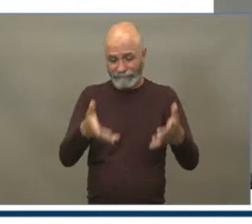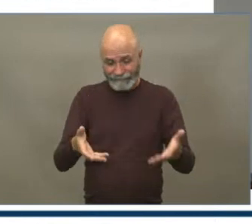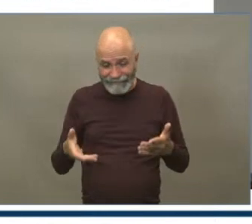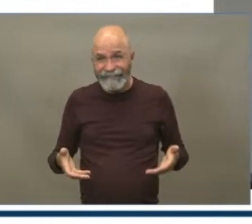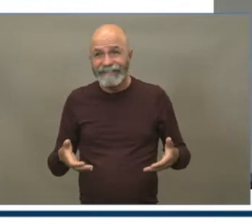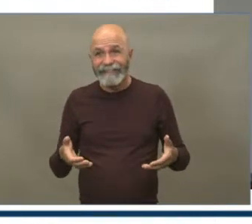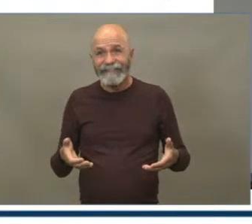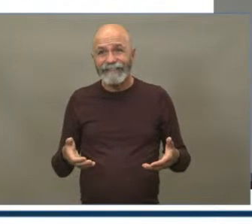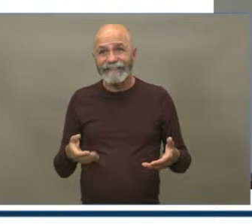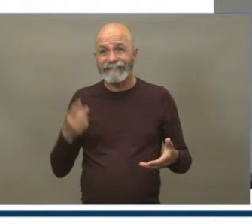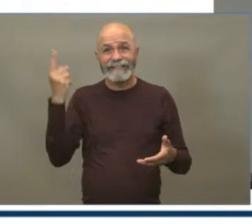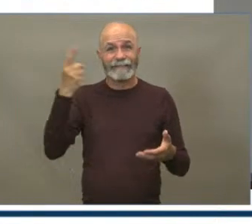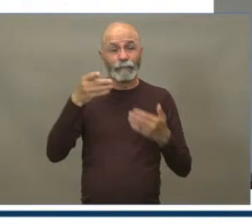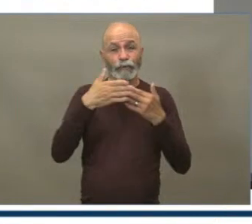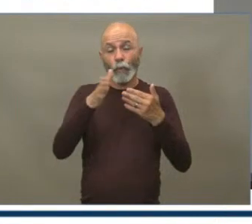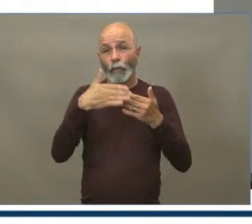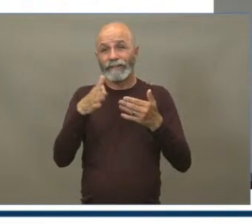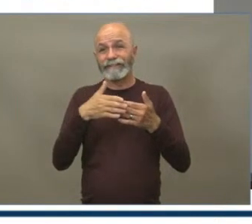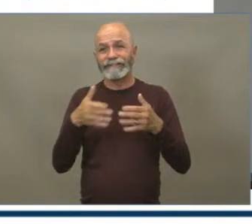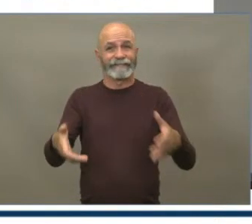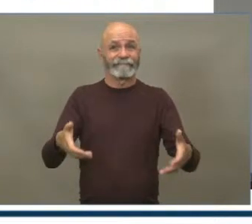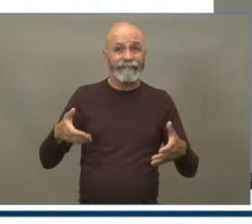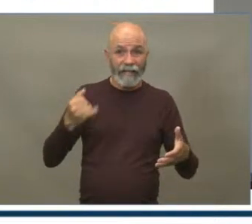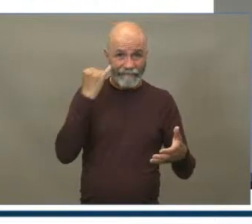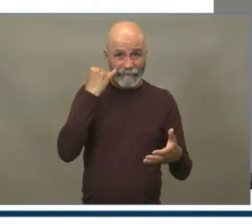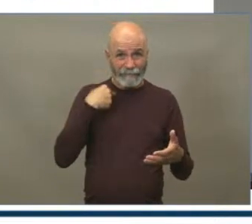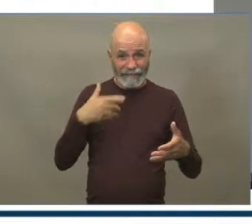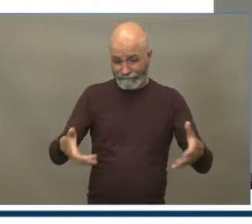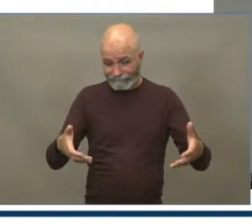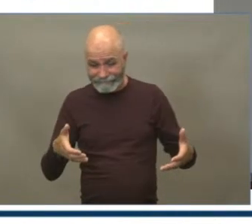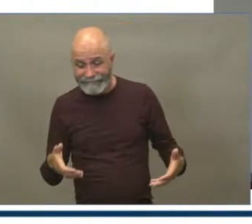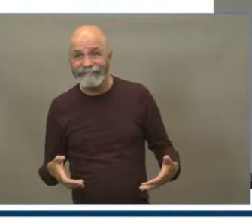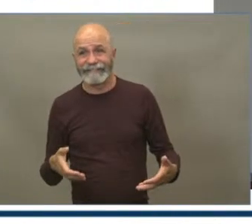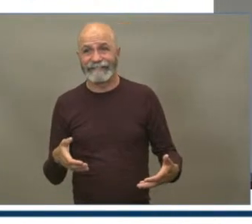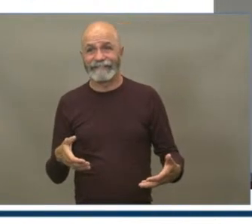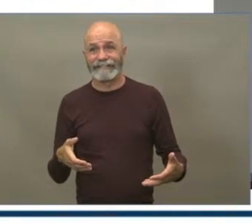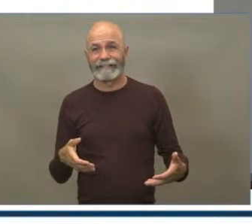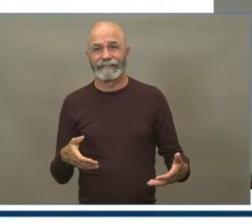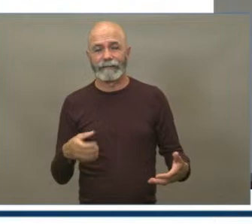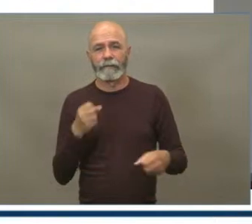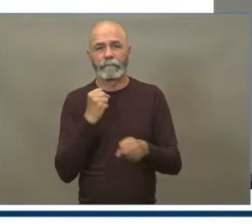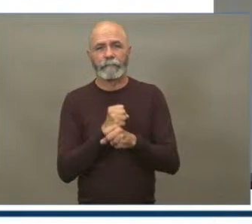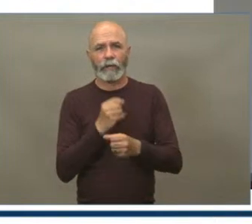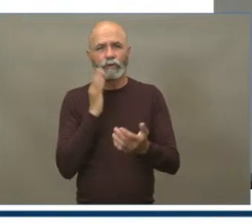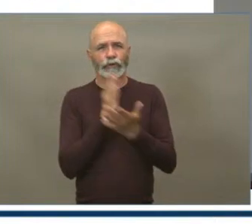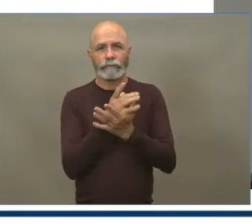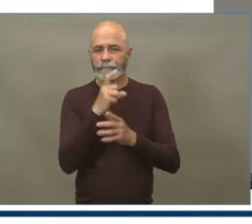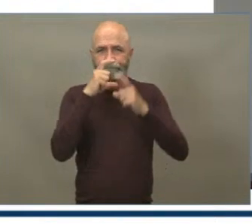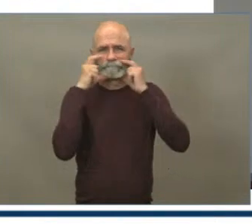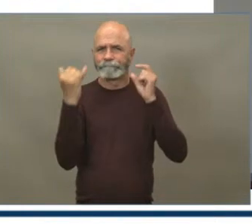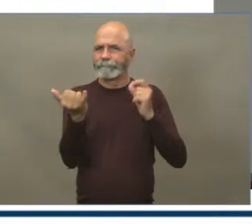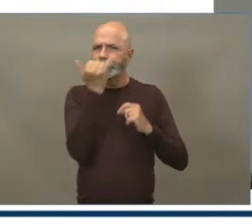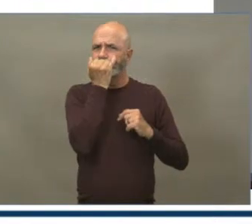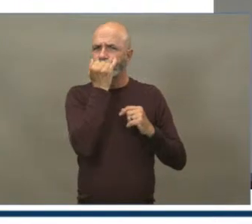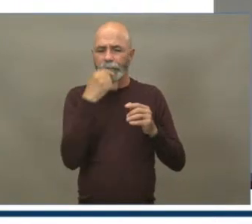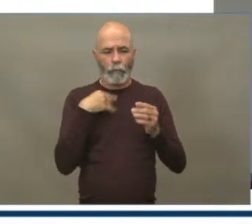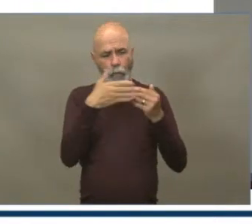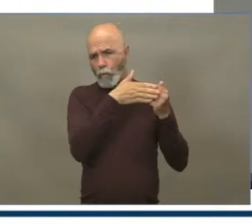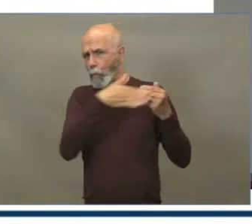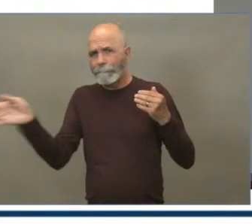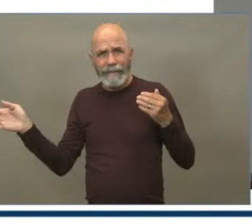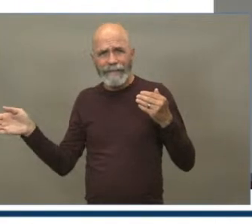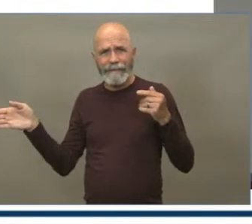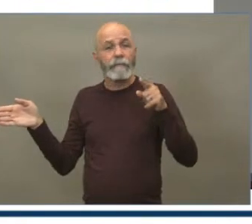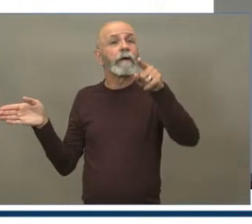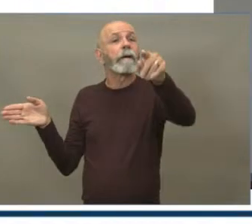somebody comes to their door, that you make sure that you have a mask on when you open your door. That person that you open to should be back 6